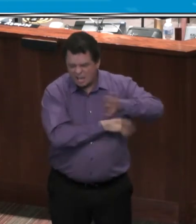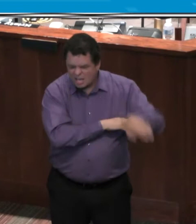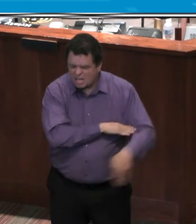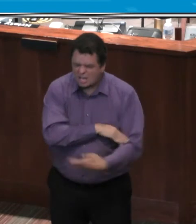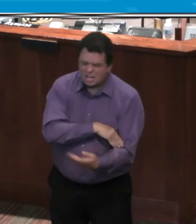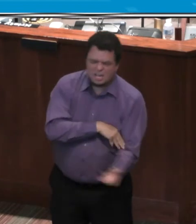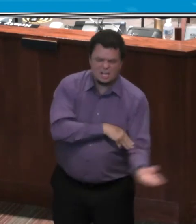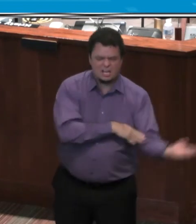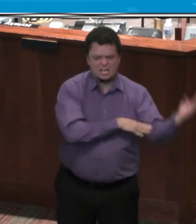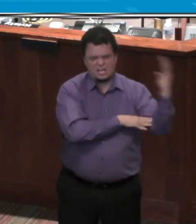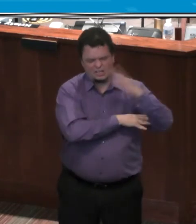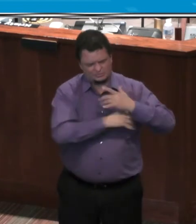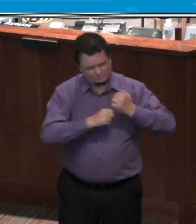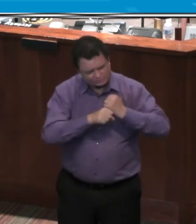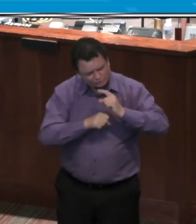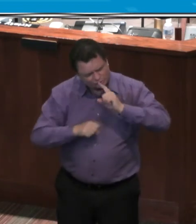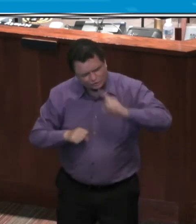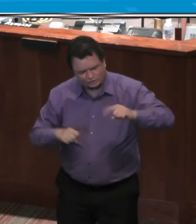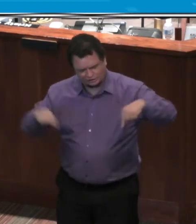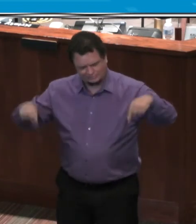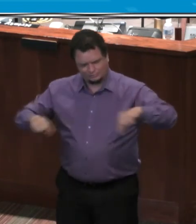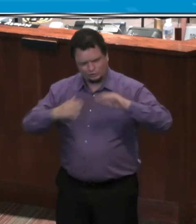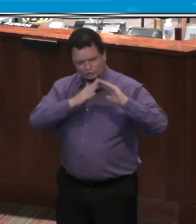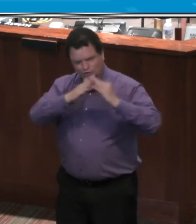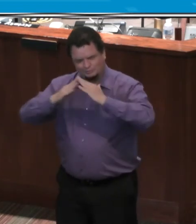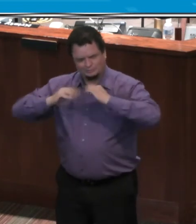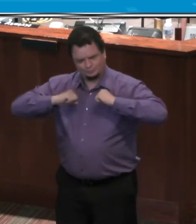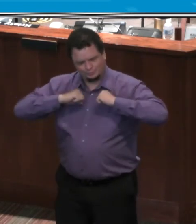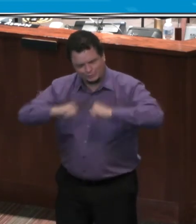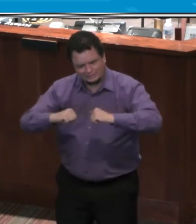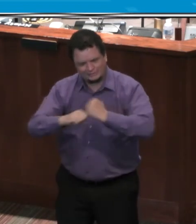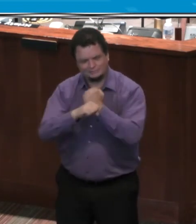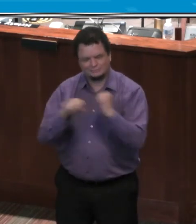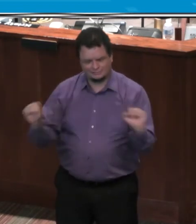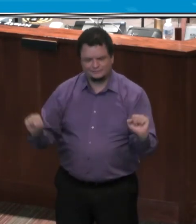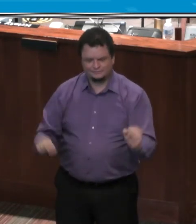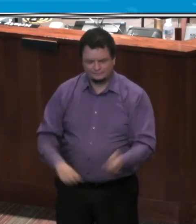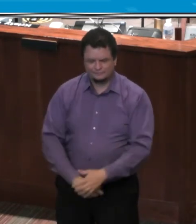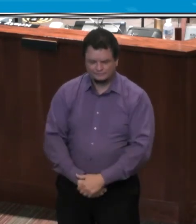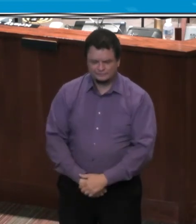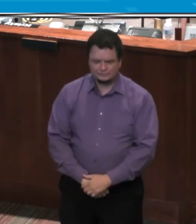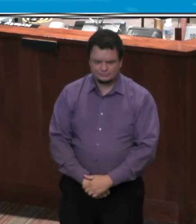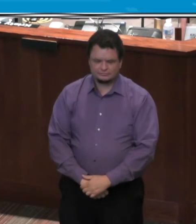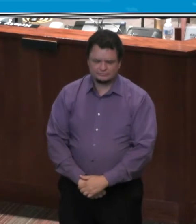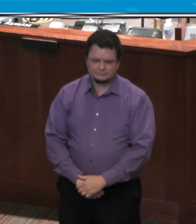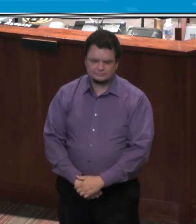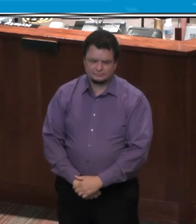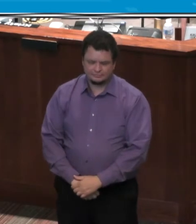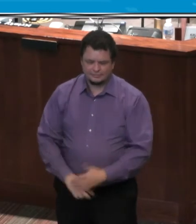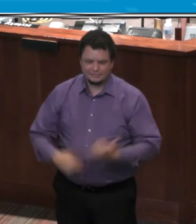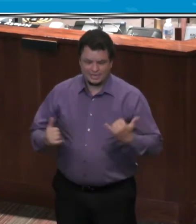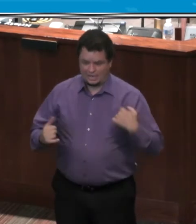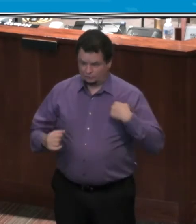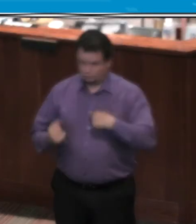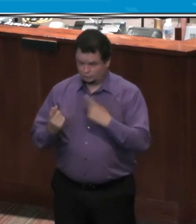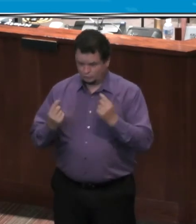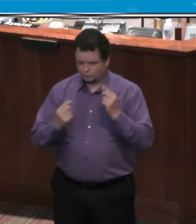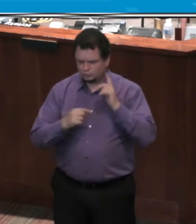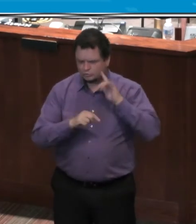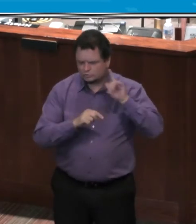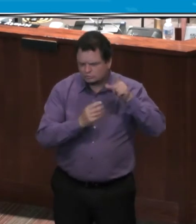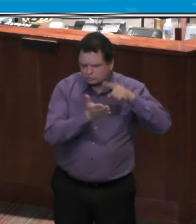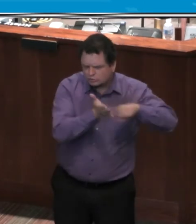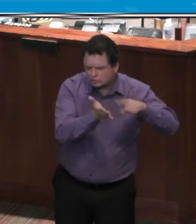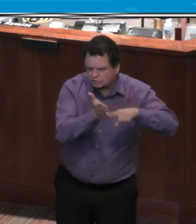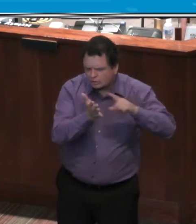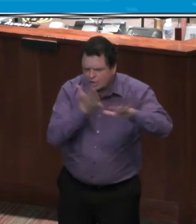the community. We are going to touch on schools updates K through 12 today with our lead